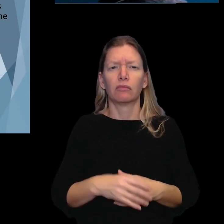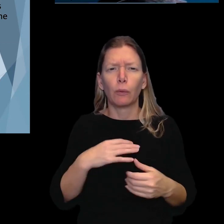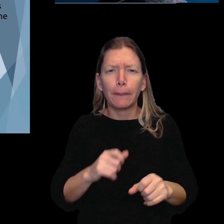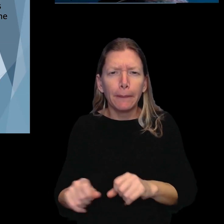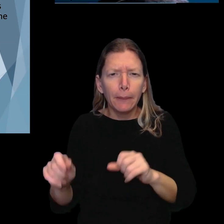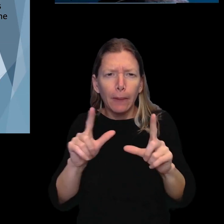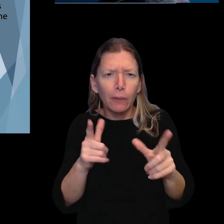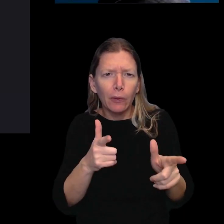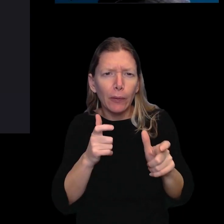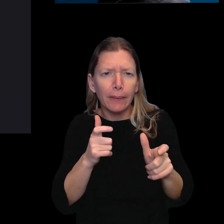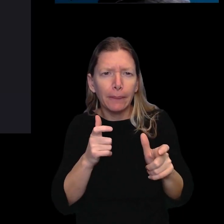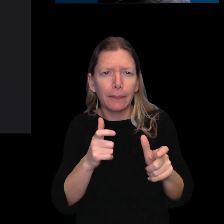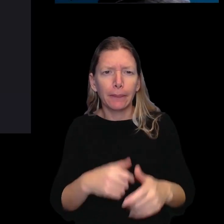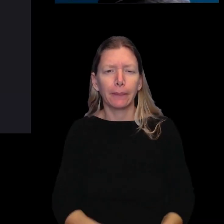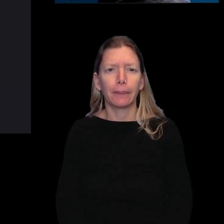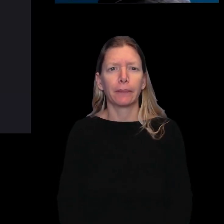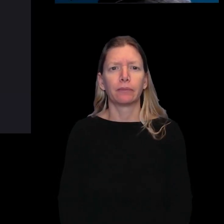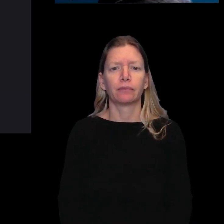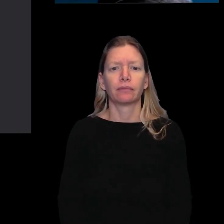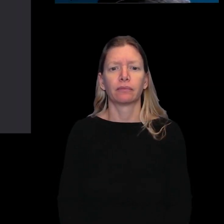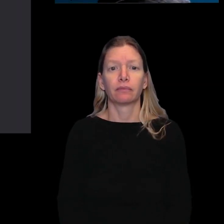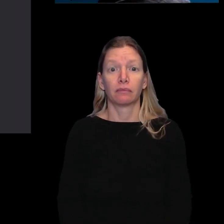problem. Can I pull up real quick?